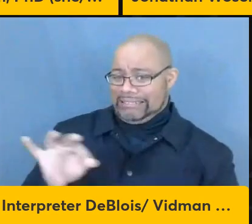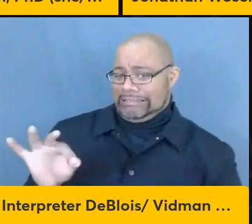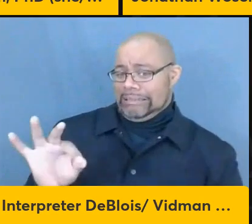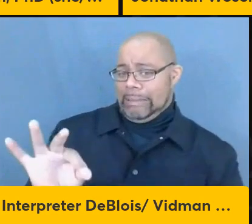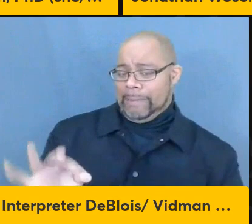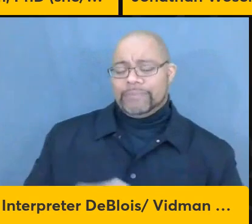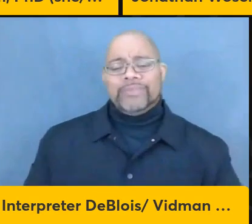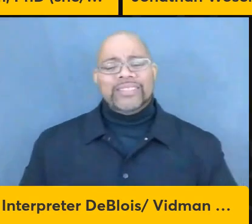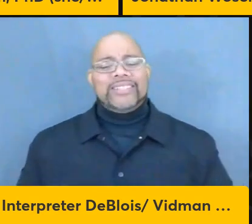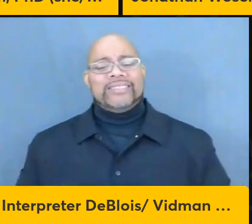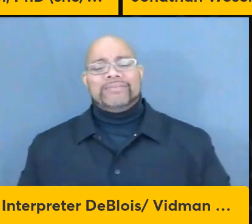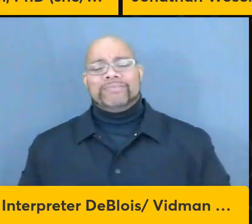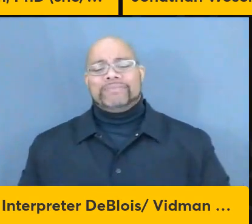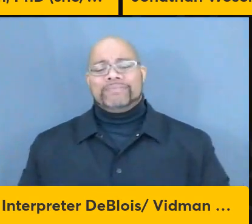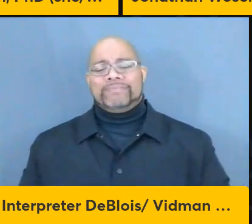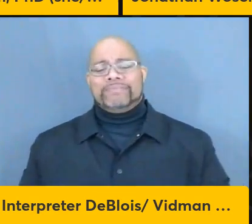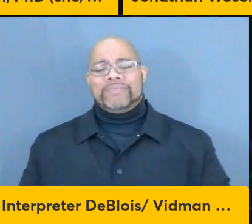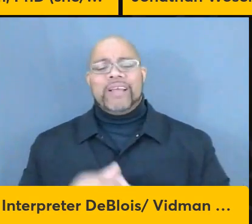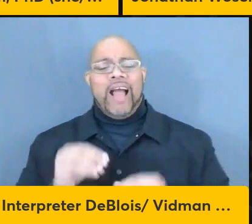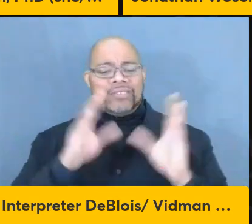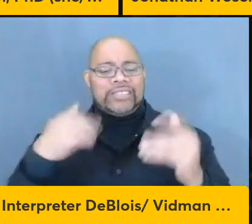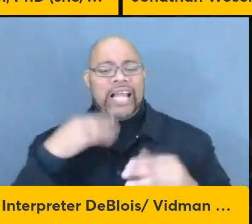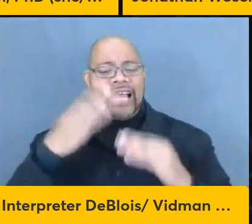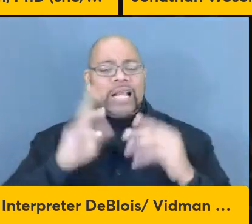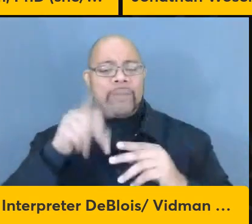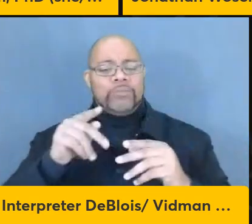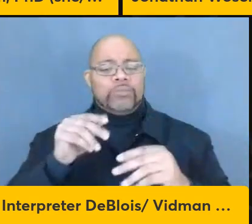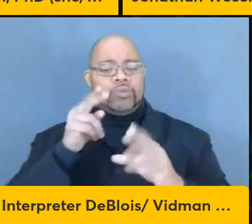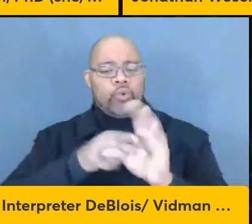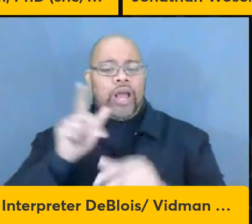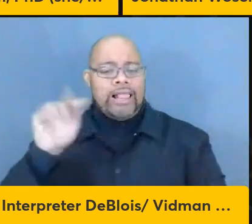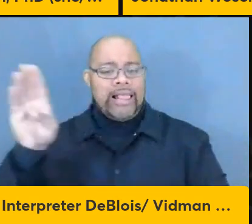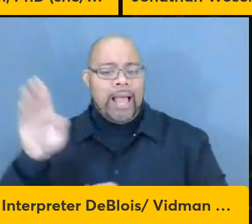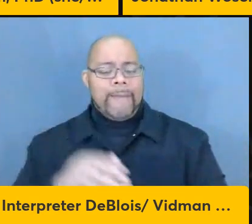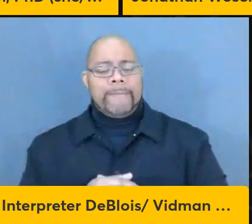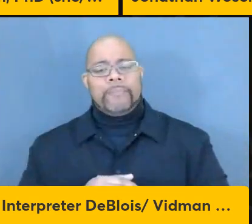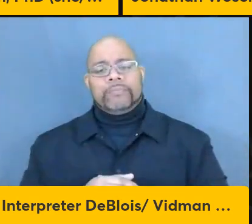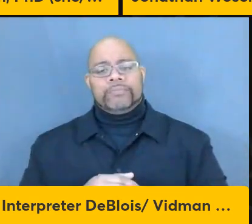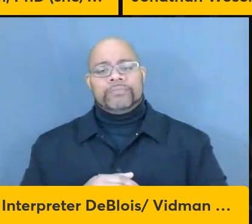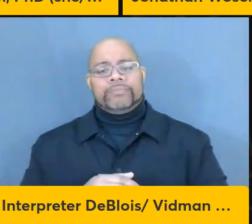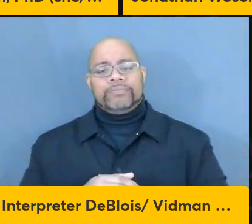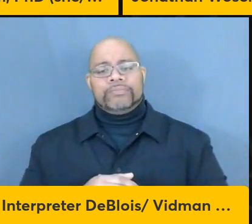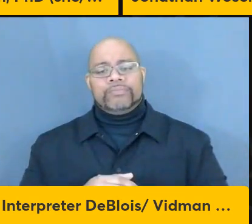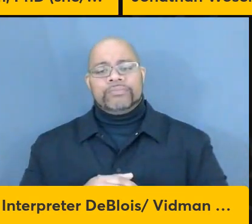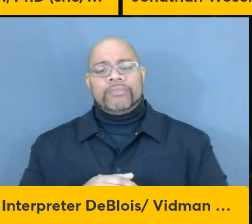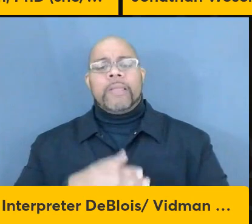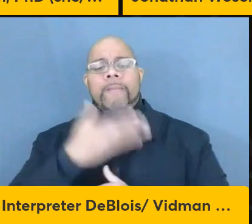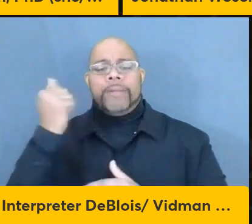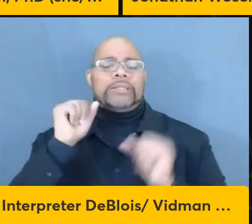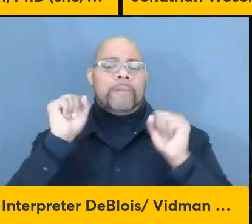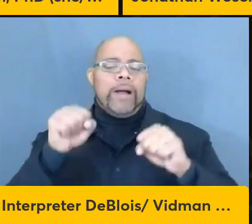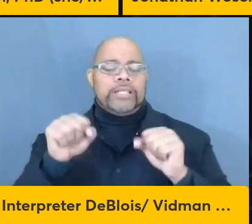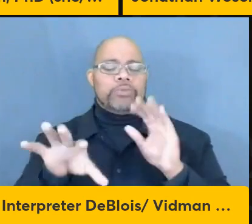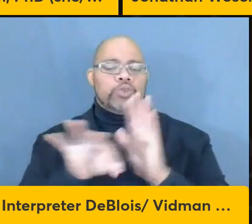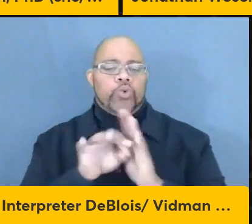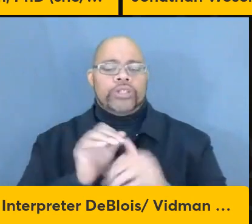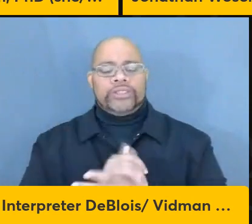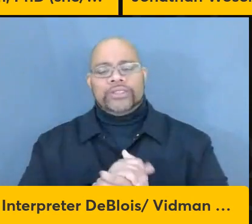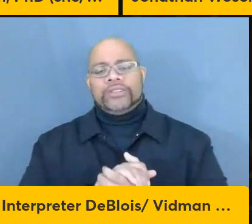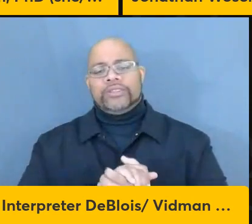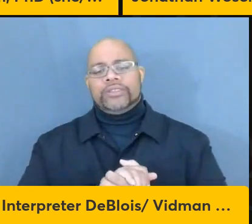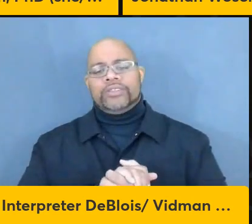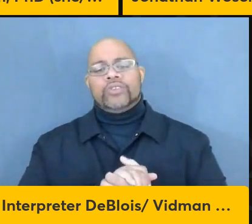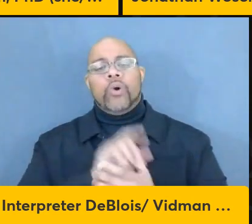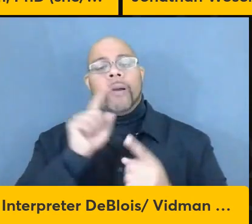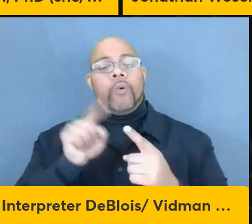actually, no, I think, and obviously I ended up joining her lab, which I think was the best possible choice. But yeah,